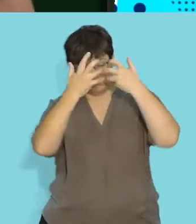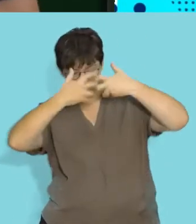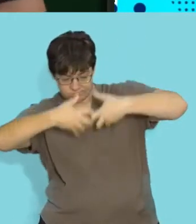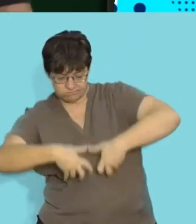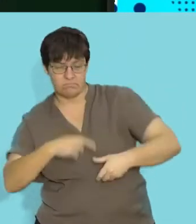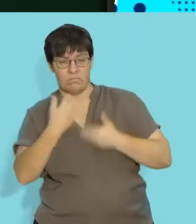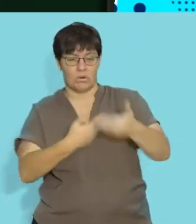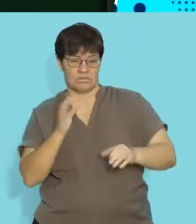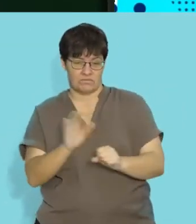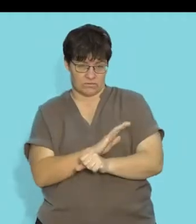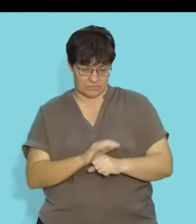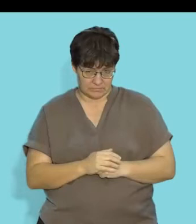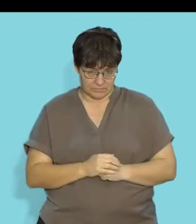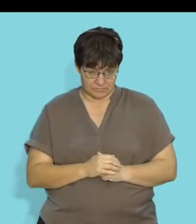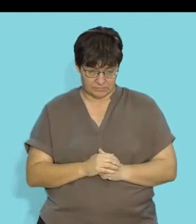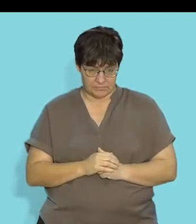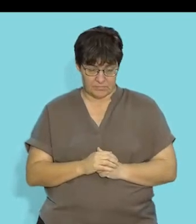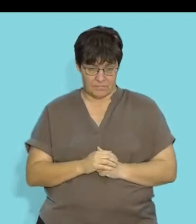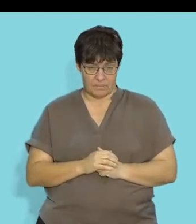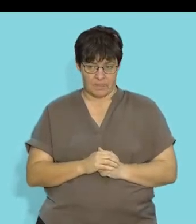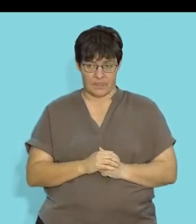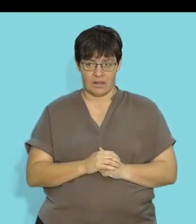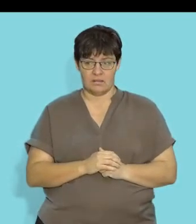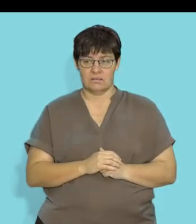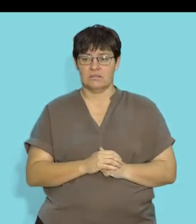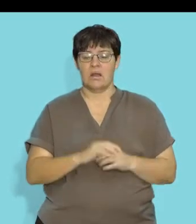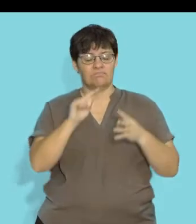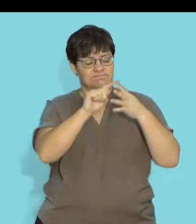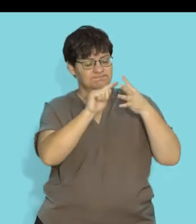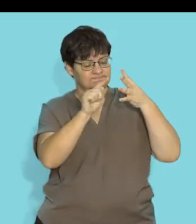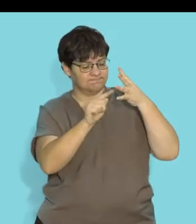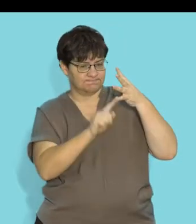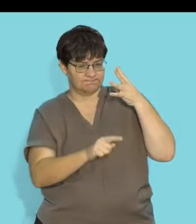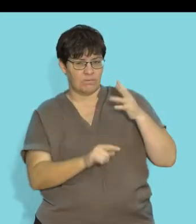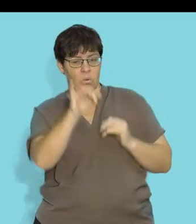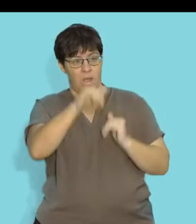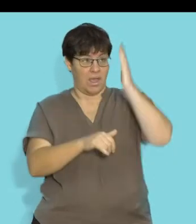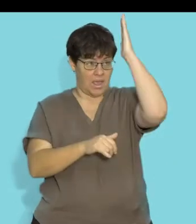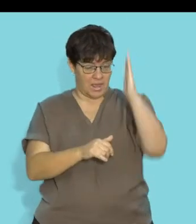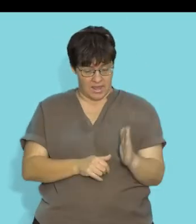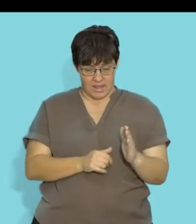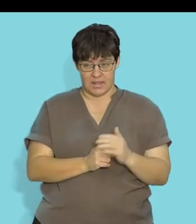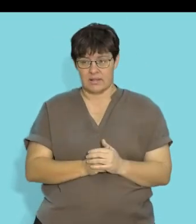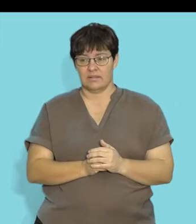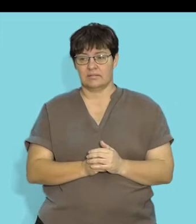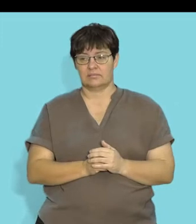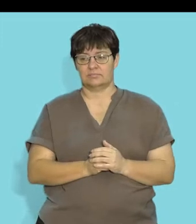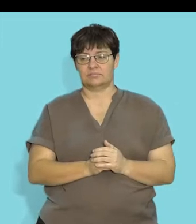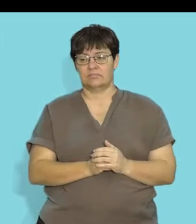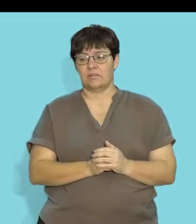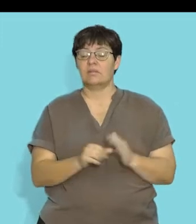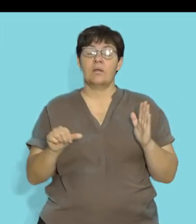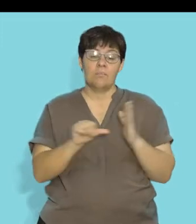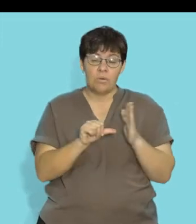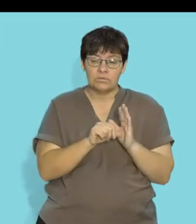that process. So there are various processes indicated along the y-axis. We'll refer to that in a bit, but it's important